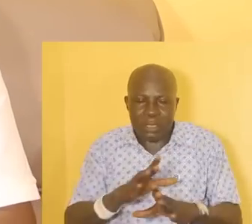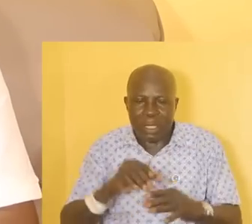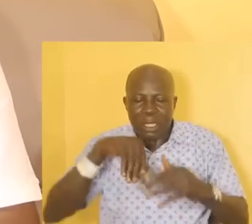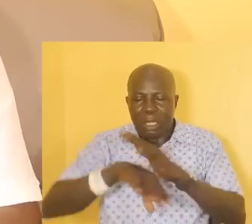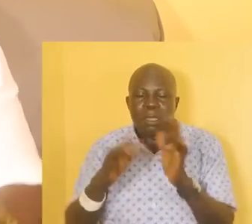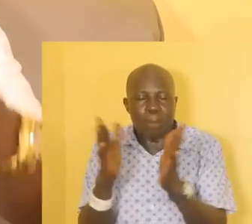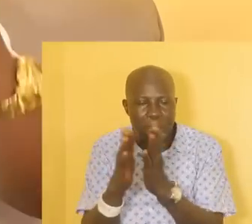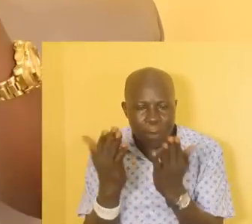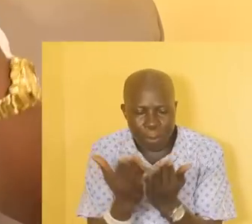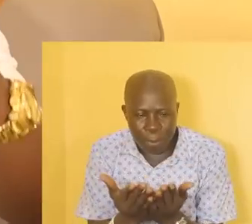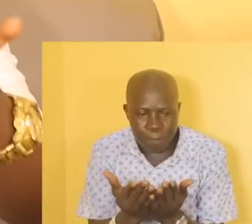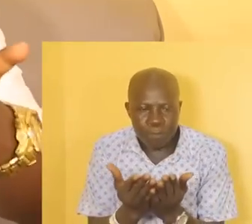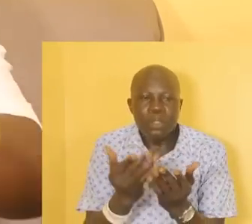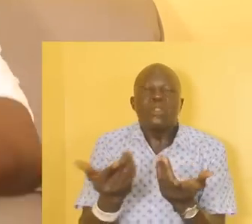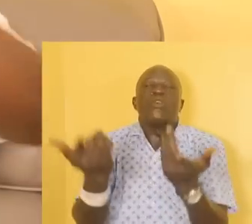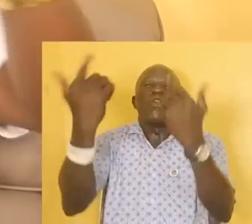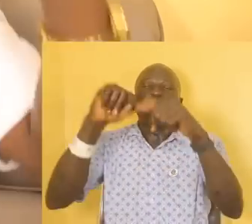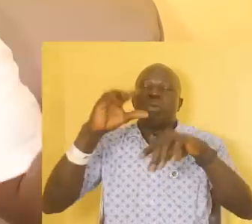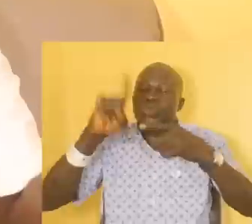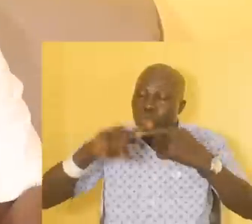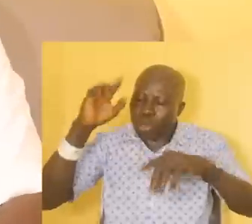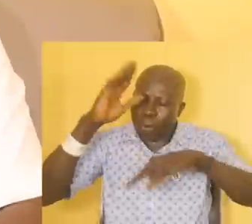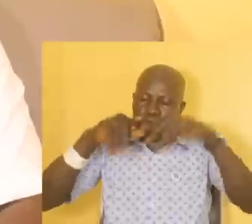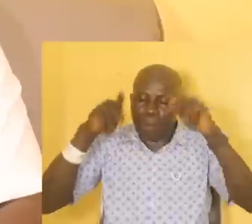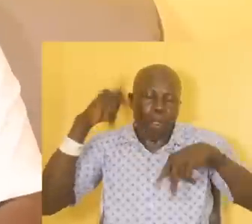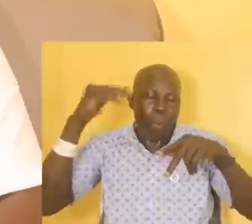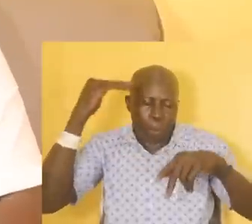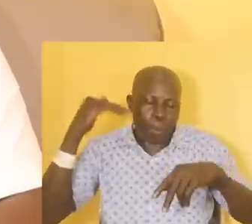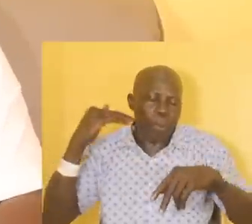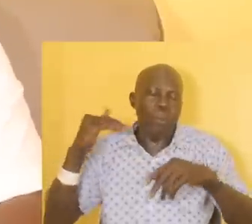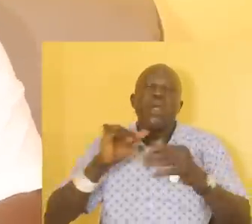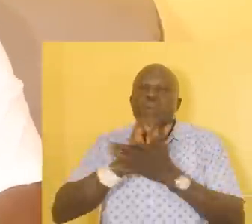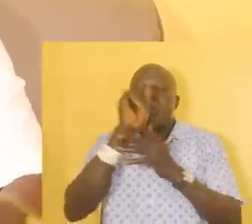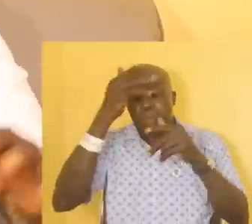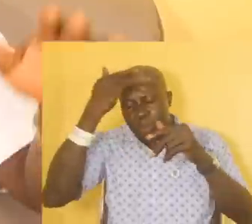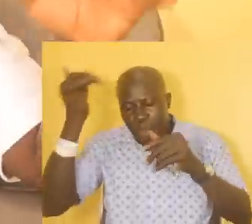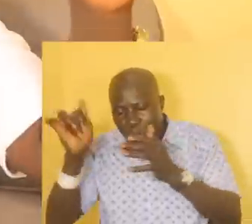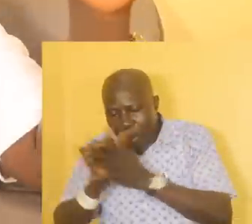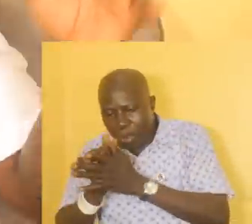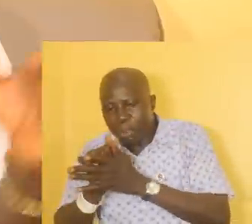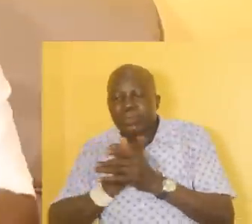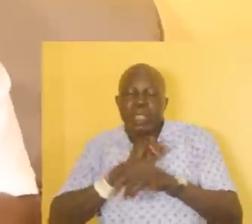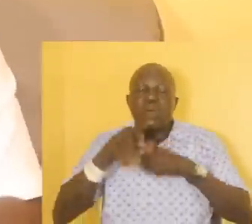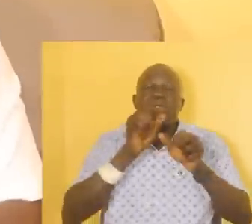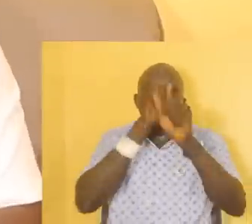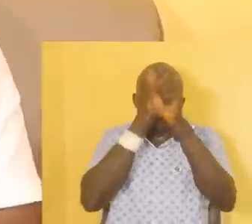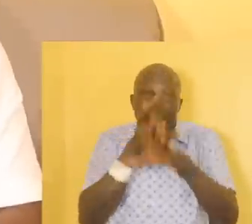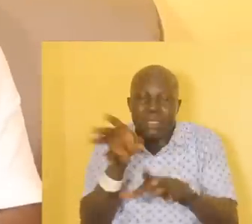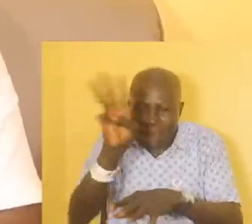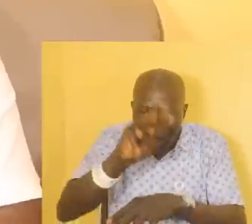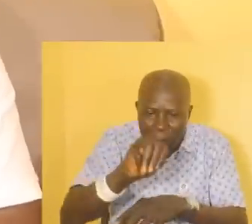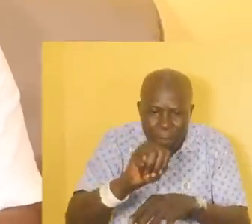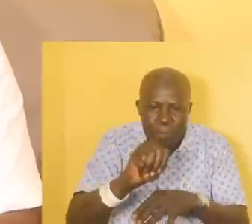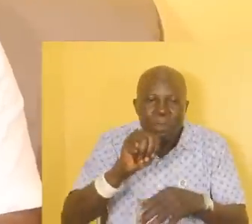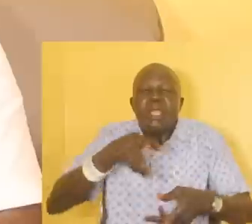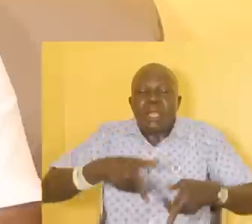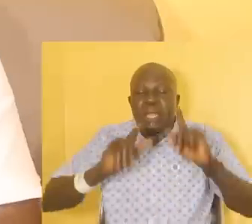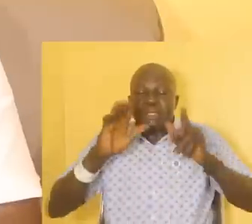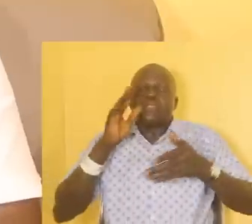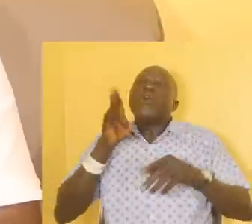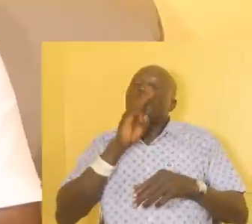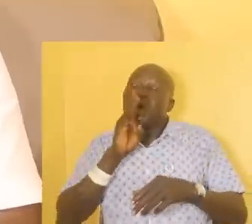Deal of mercy, deal of blessing from the Bible. We'll come upon people because we want to bless them. Let